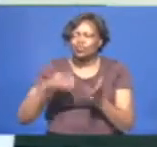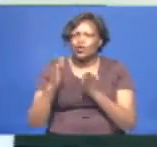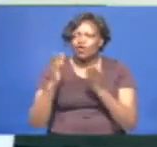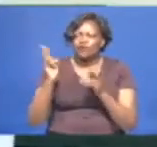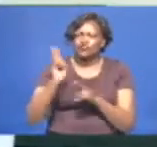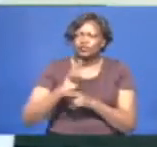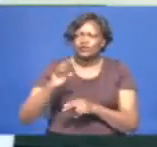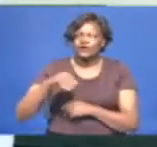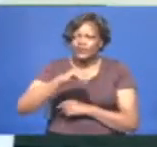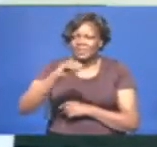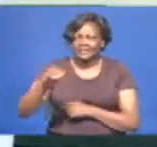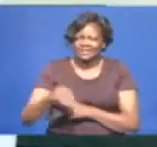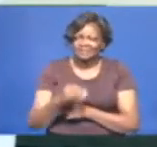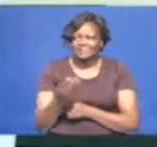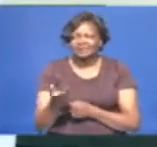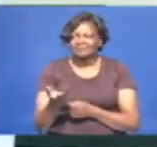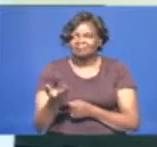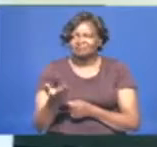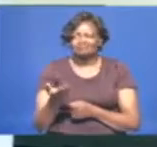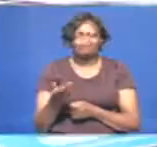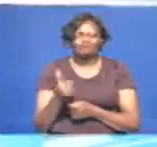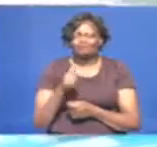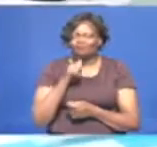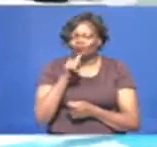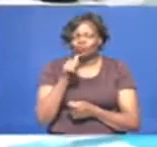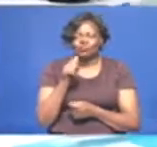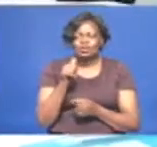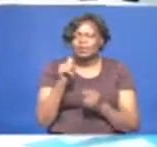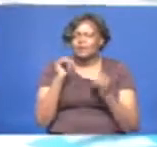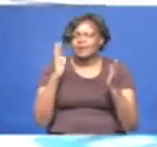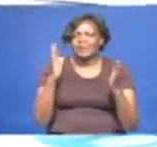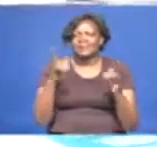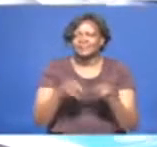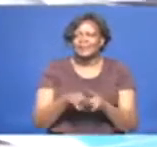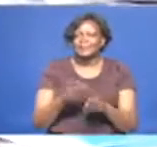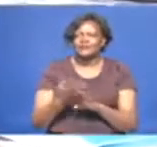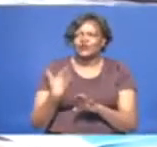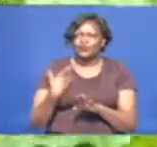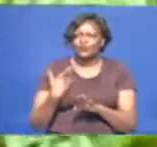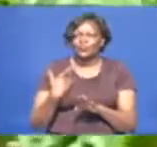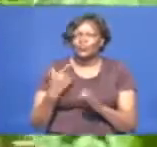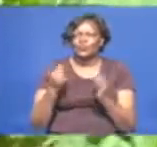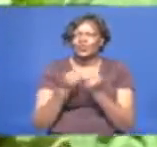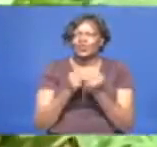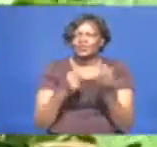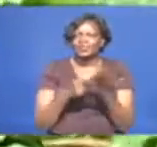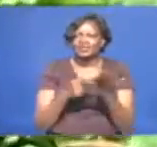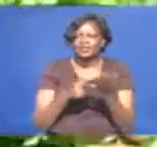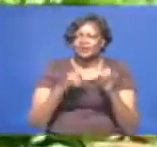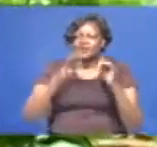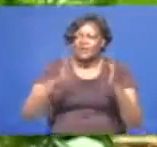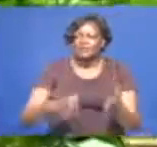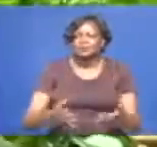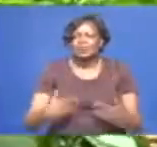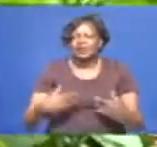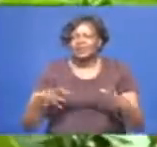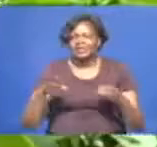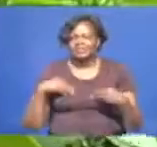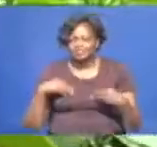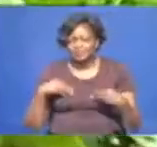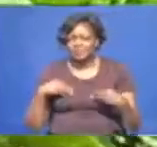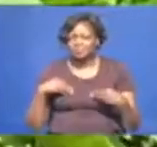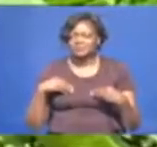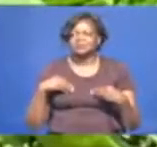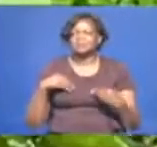fertilizer have been not as great as it was. With the advancement of technology, farmers now have embraced inorganic